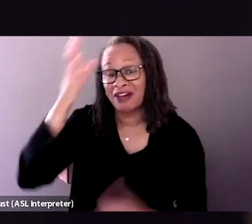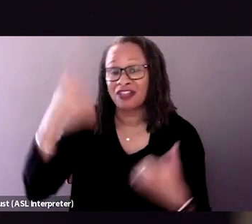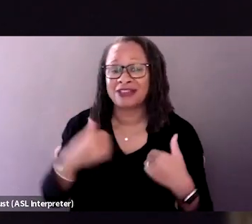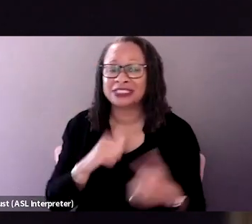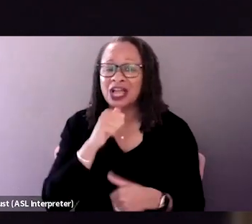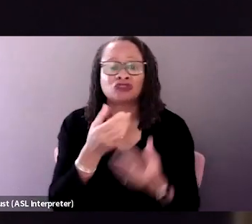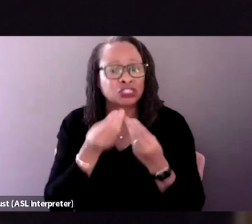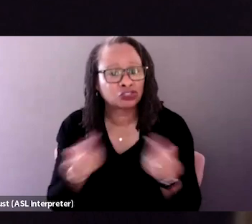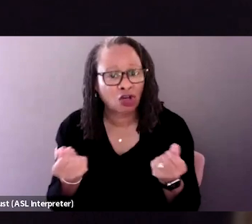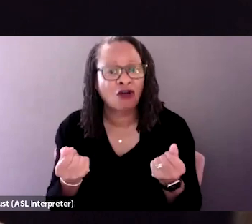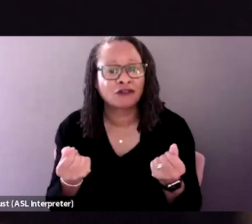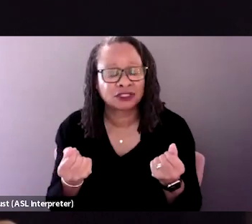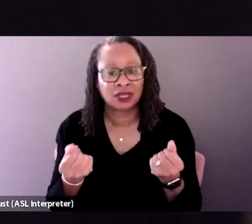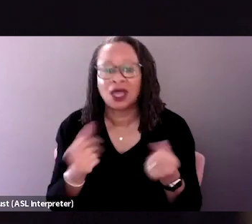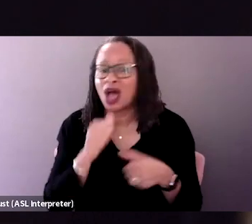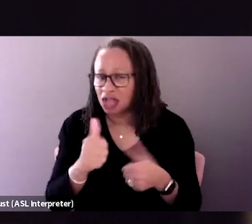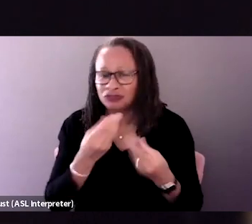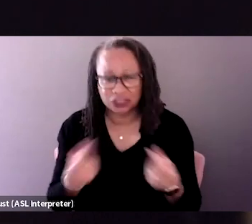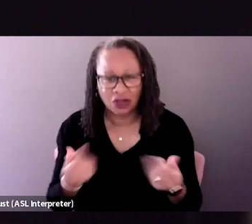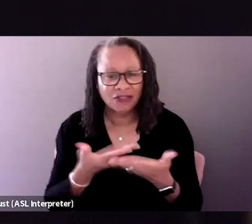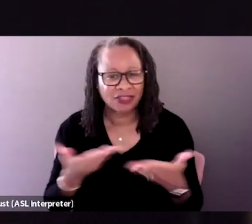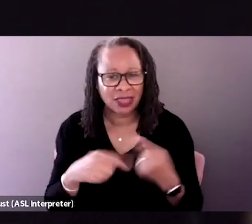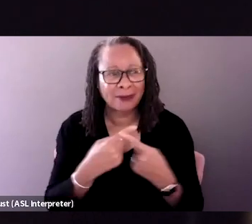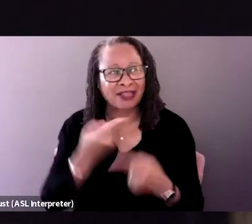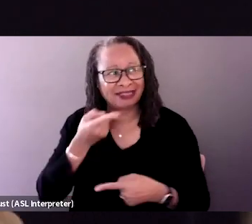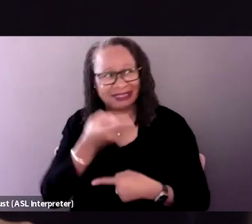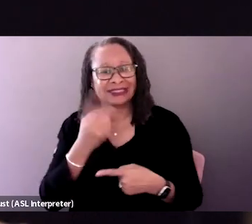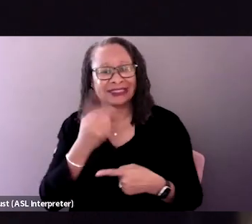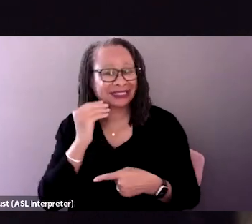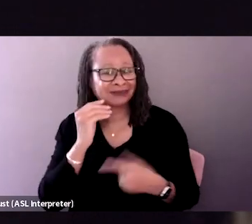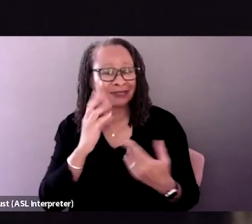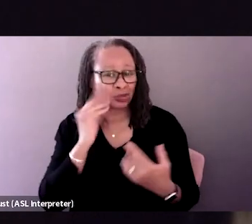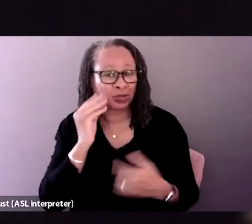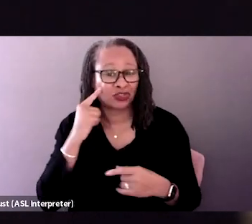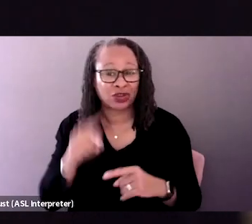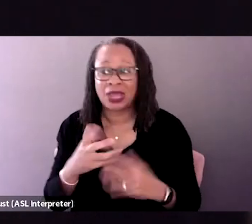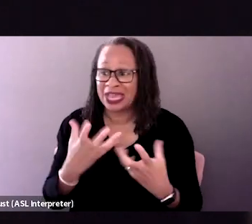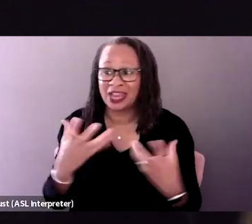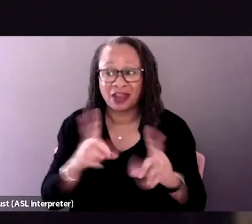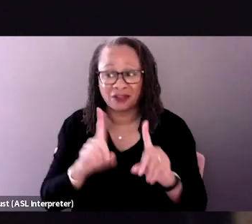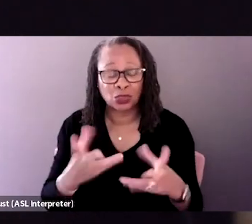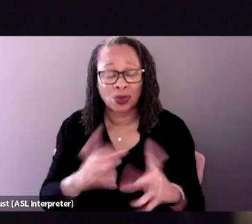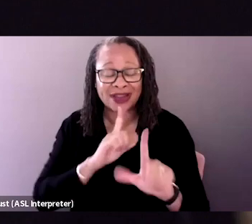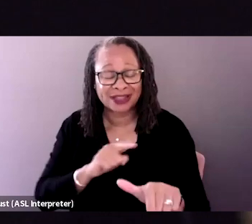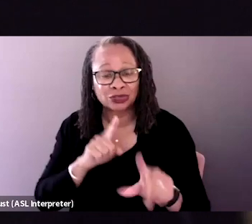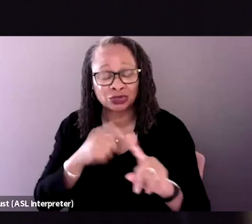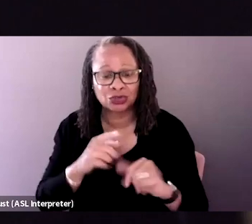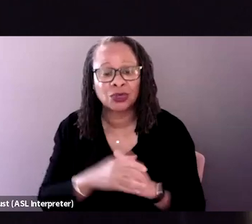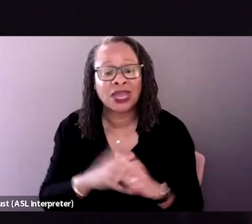thing around all this, that he had questions that he wanted answers to, or at the very least he wanted to be able to ask.